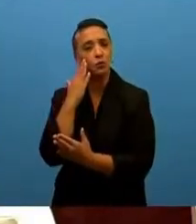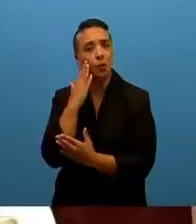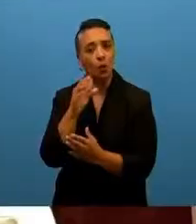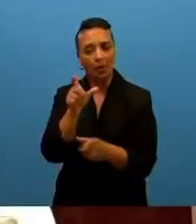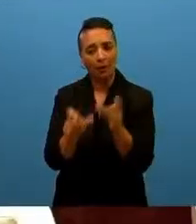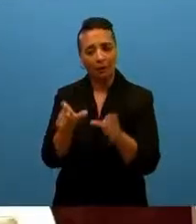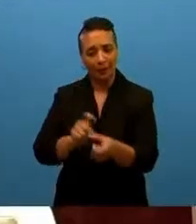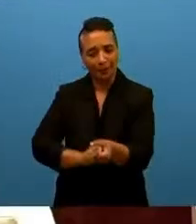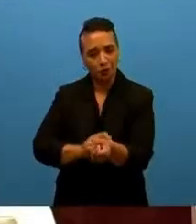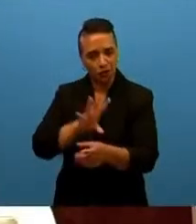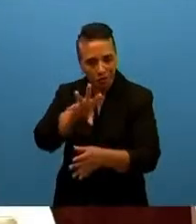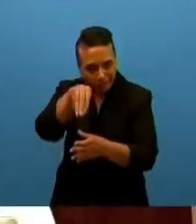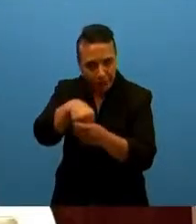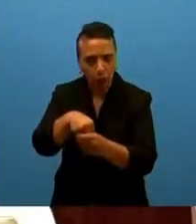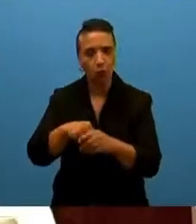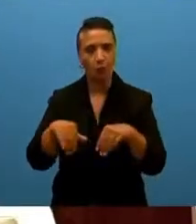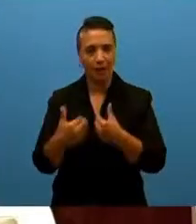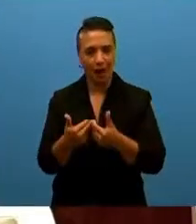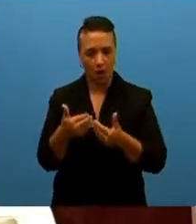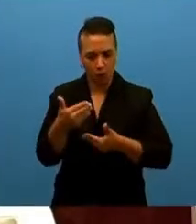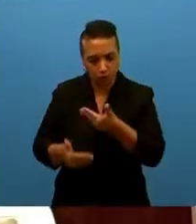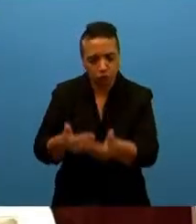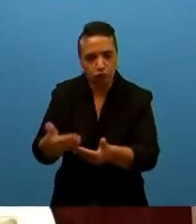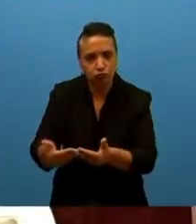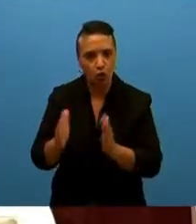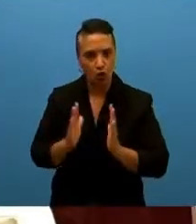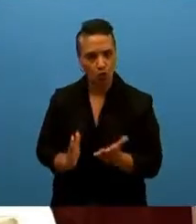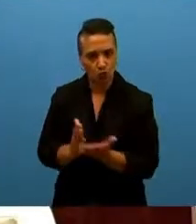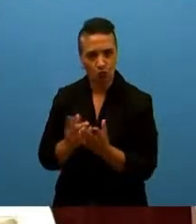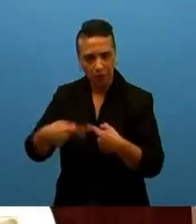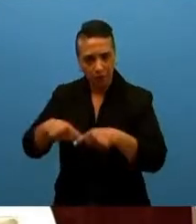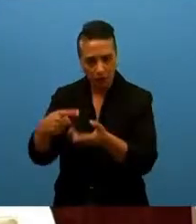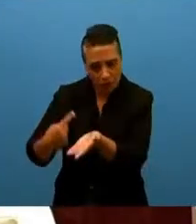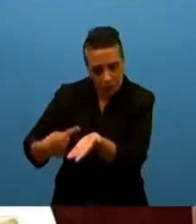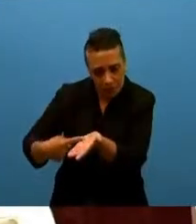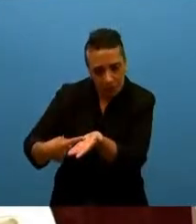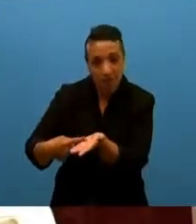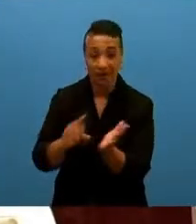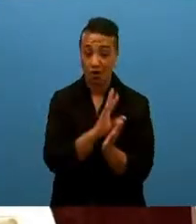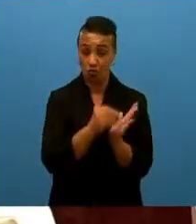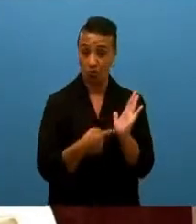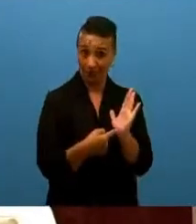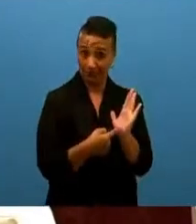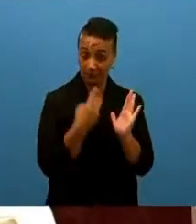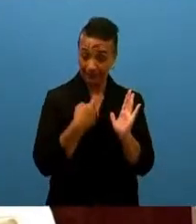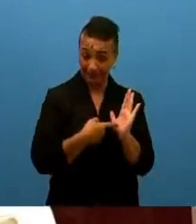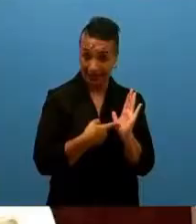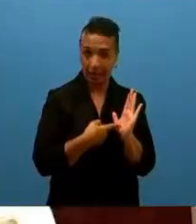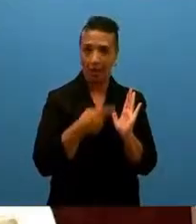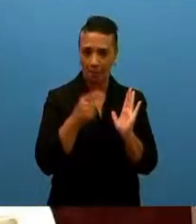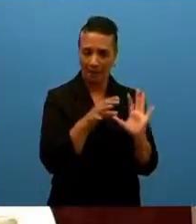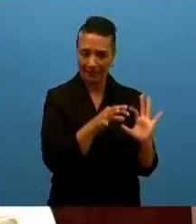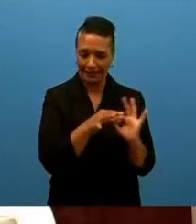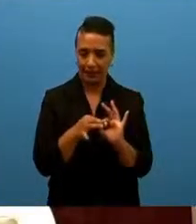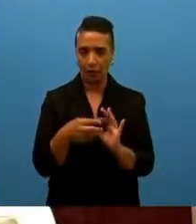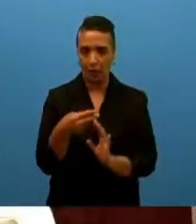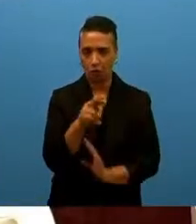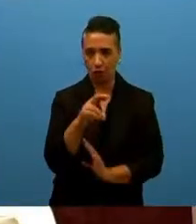peoples in work of the Human Rights Council based on the joint report as reflected in